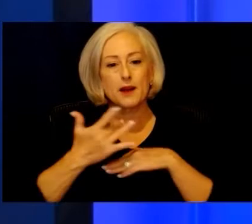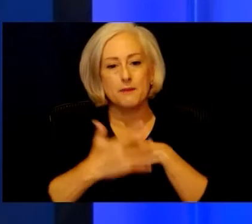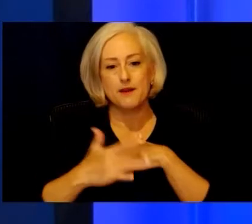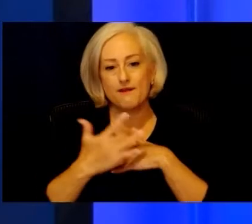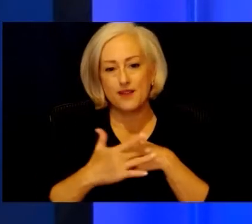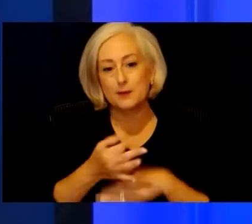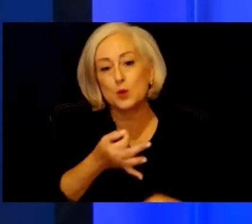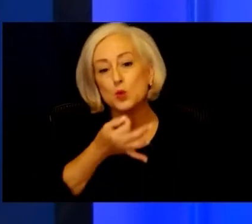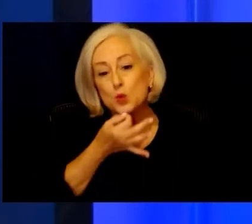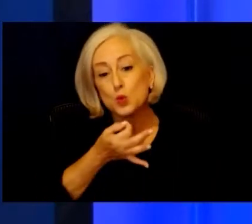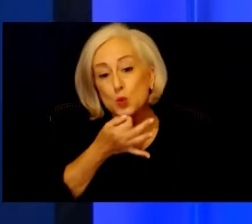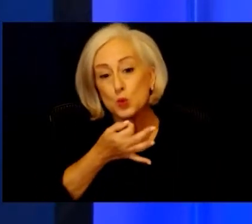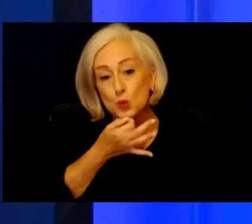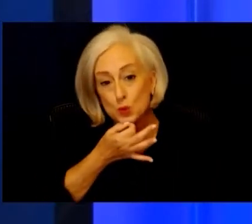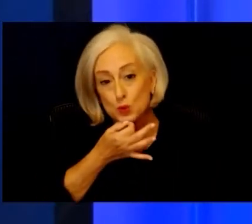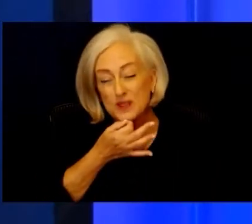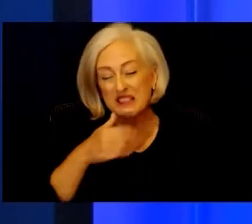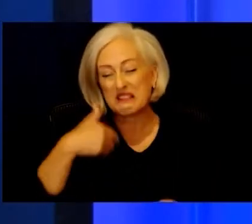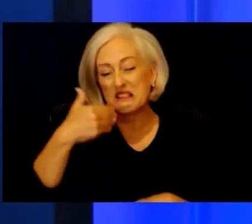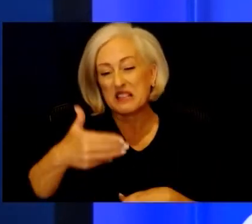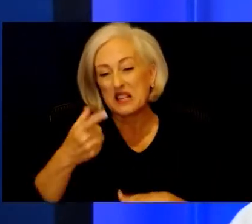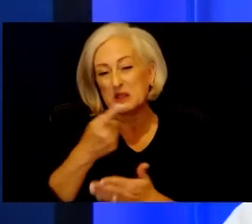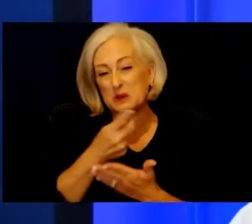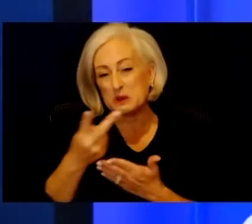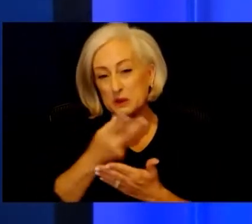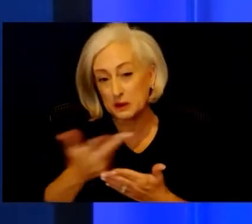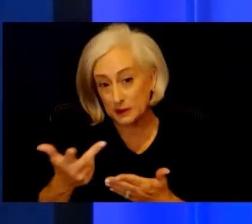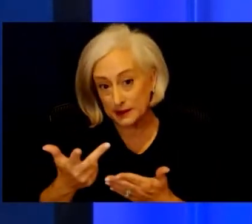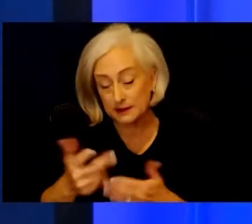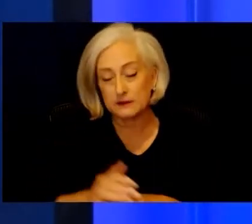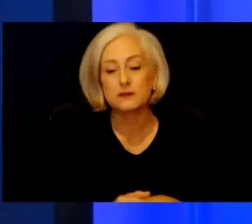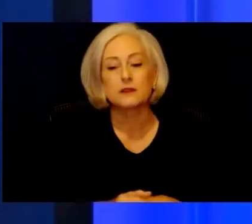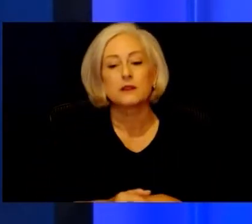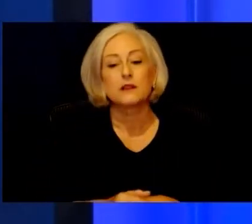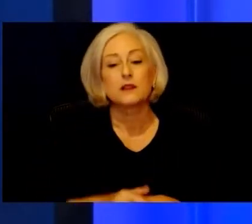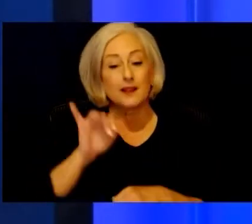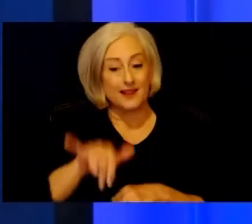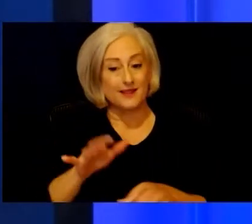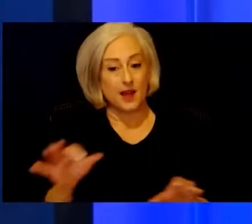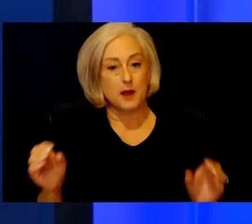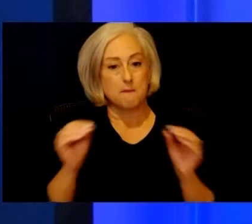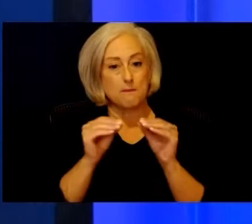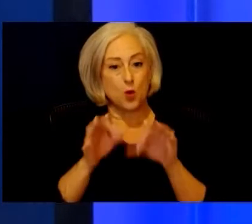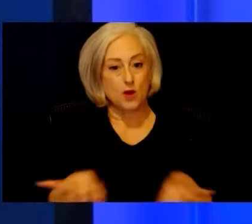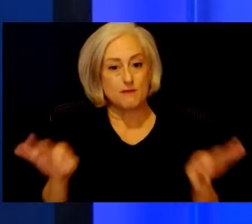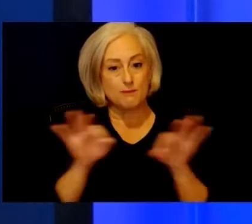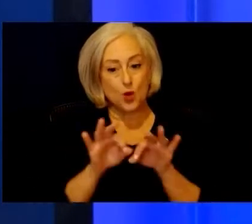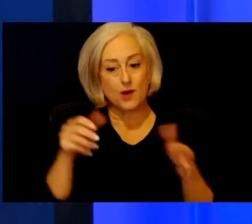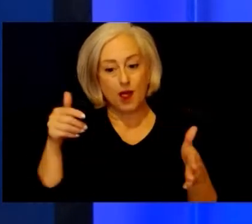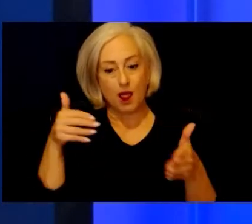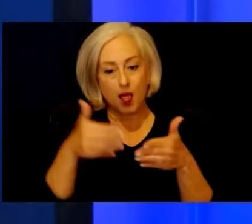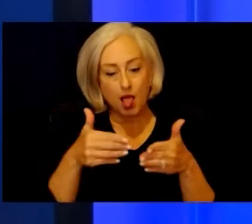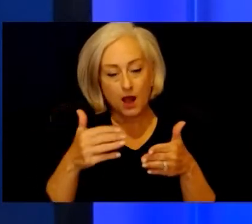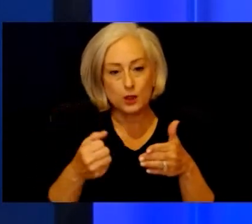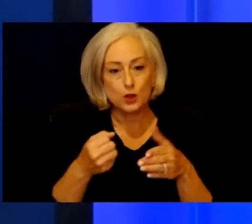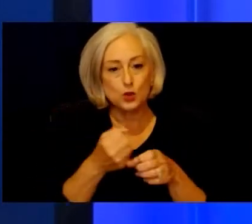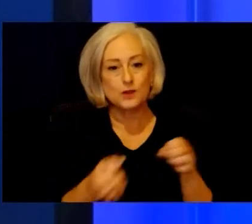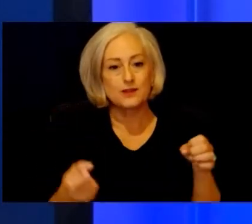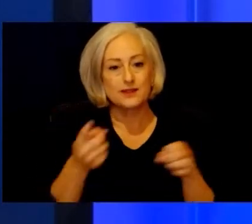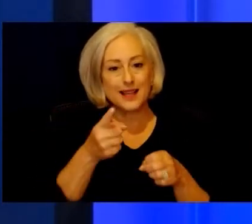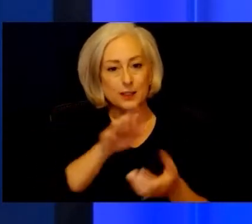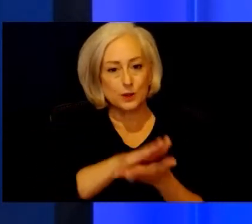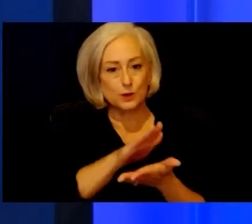few weeks. And I think that is more important as we get into now the incoming school year, really to keep kids in school and keep those families